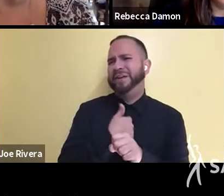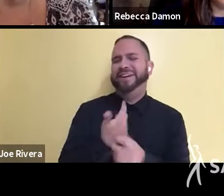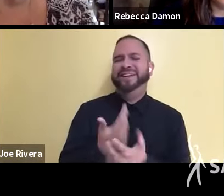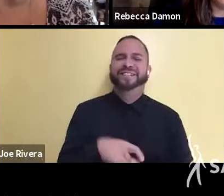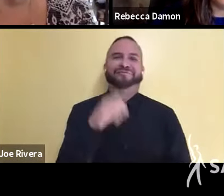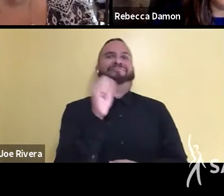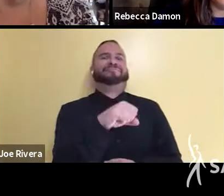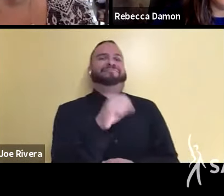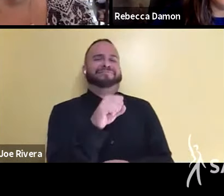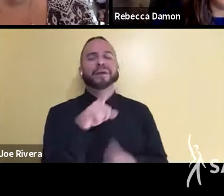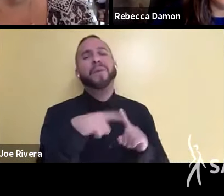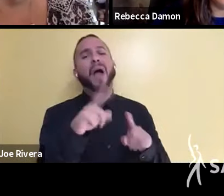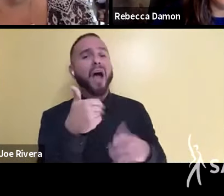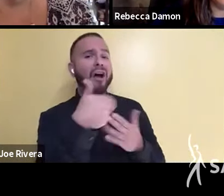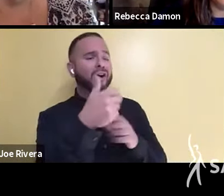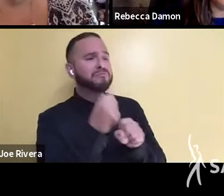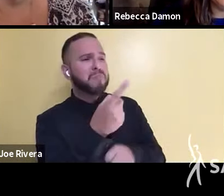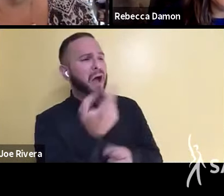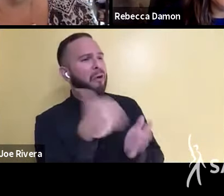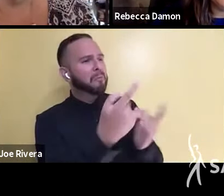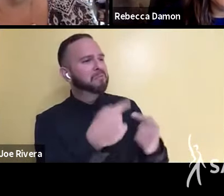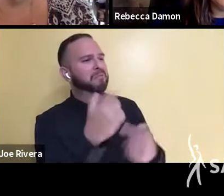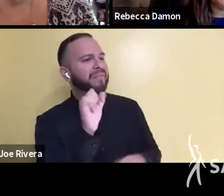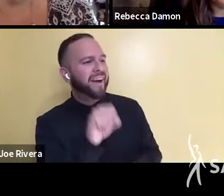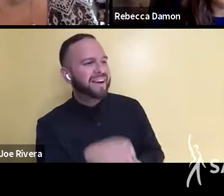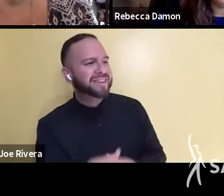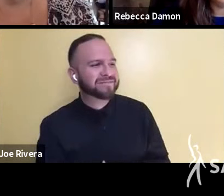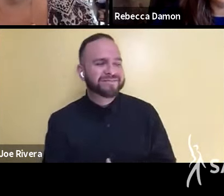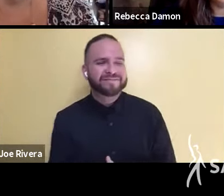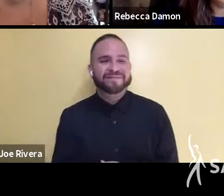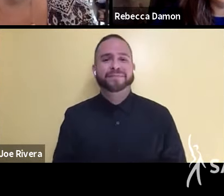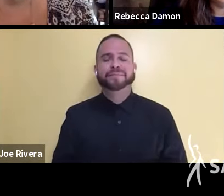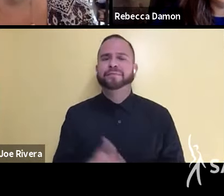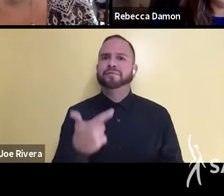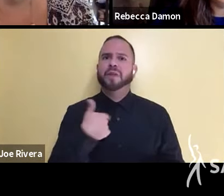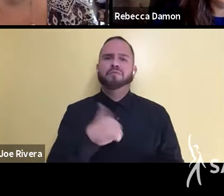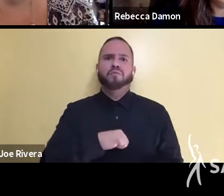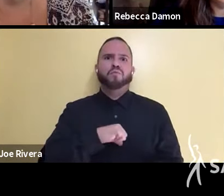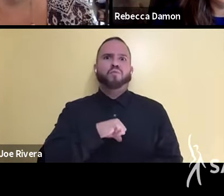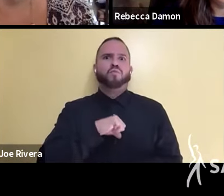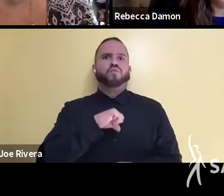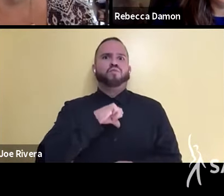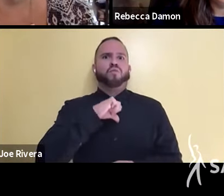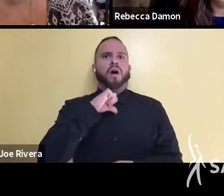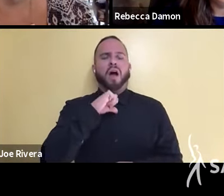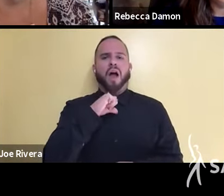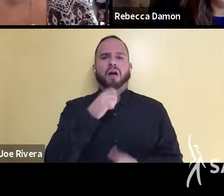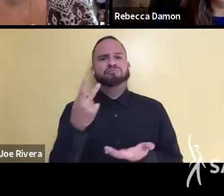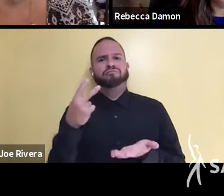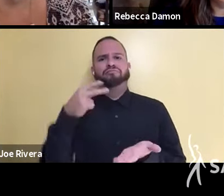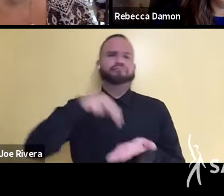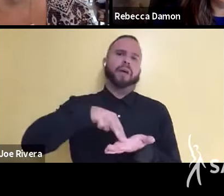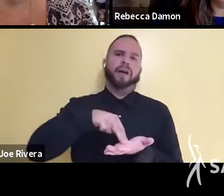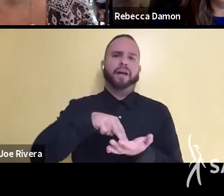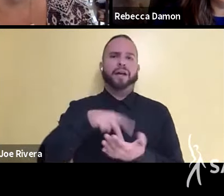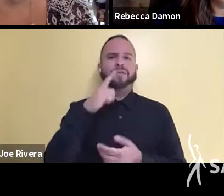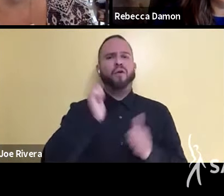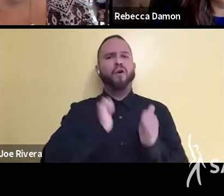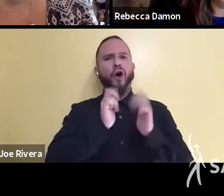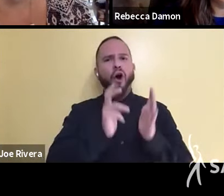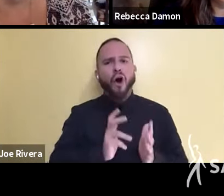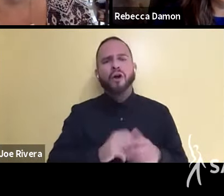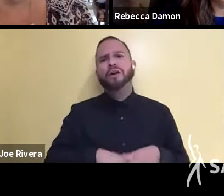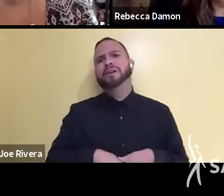we'll do it next year for sure. Yes, for sure. I'm always so proud to stand up for artists and actors because I know